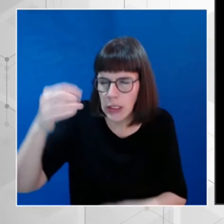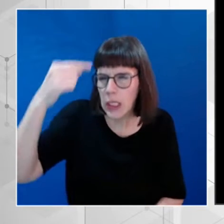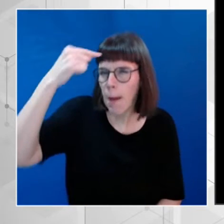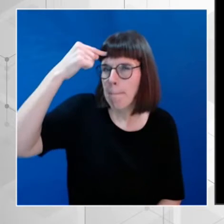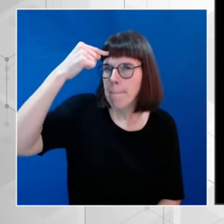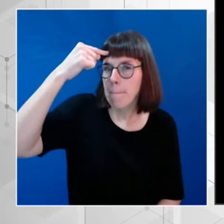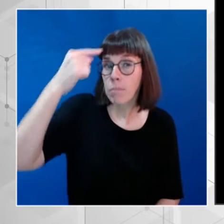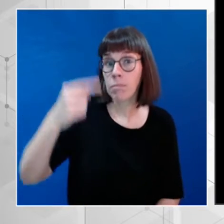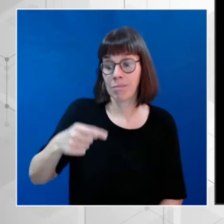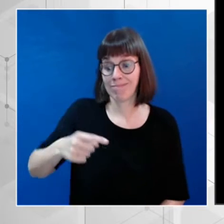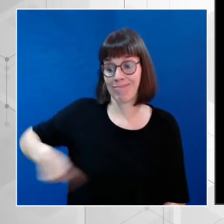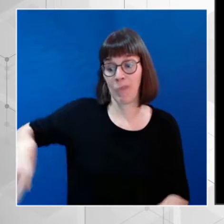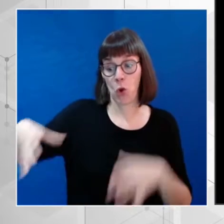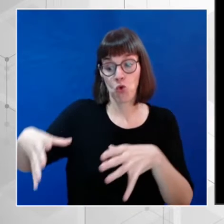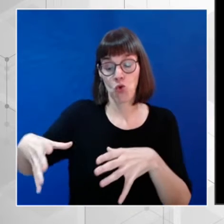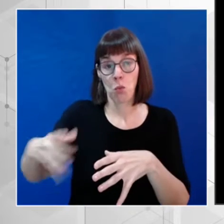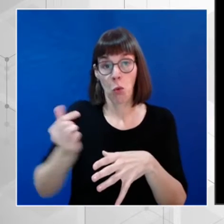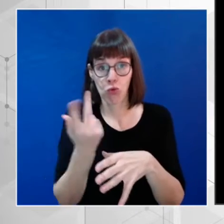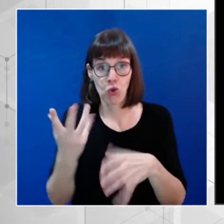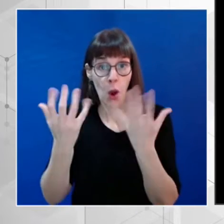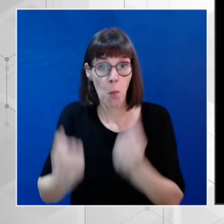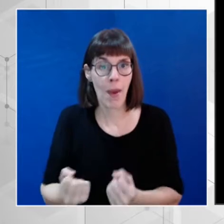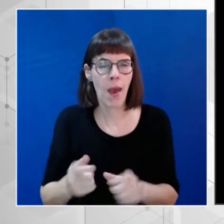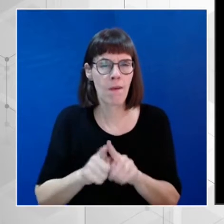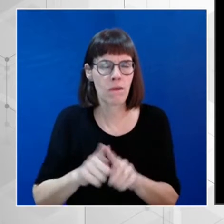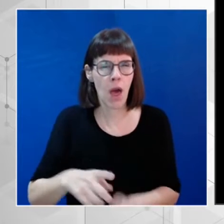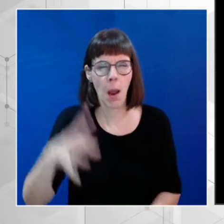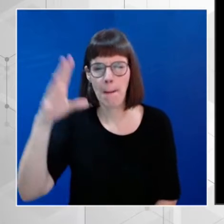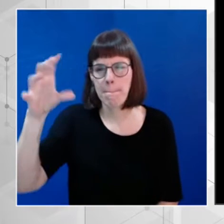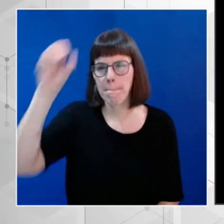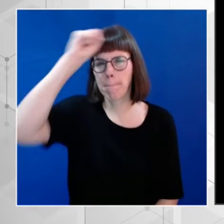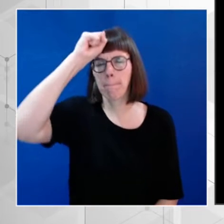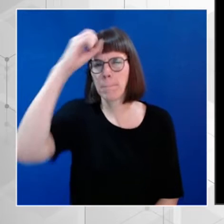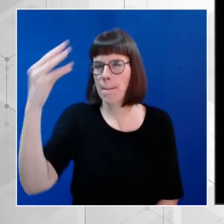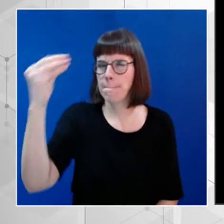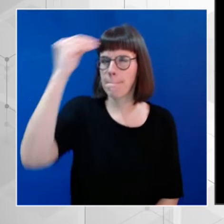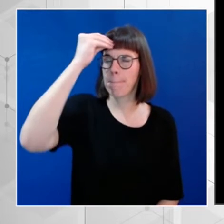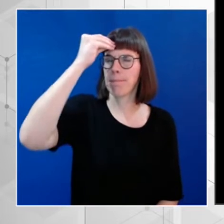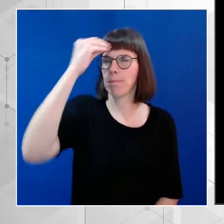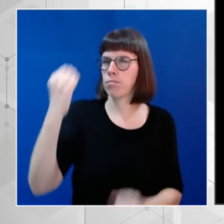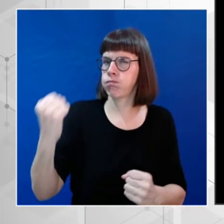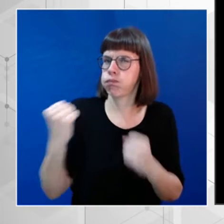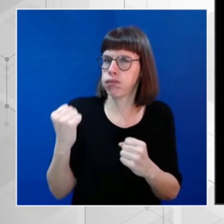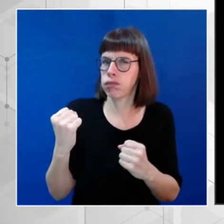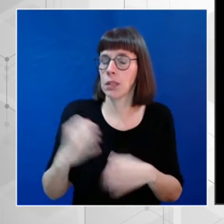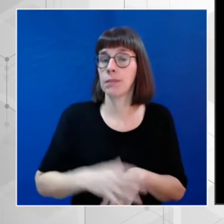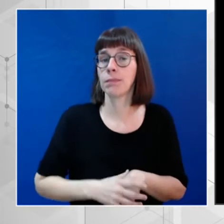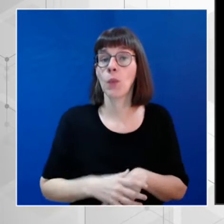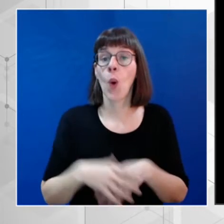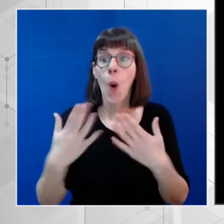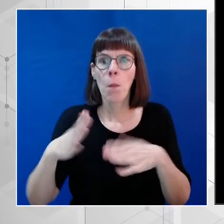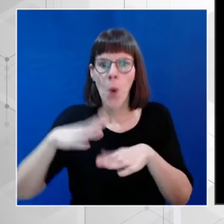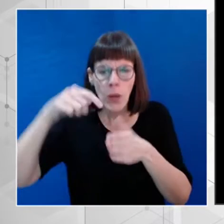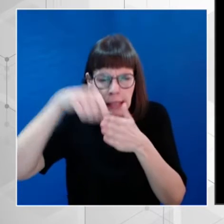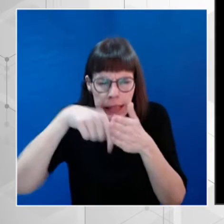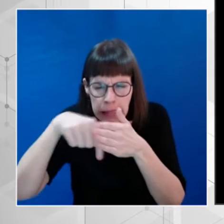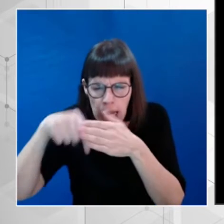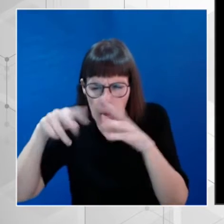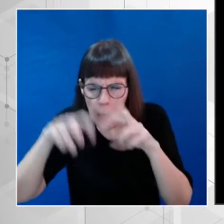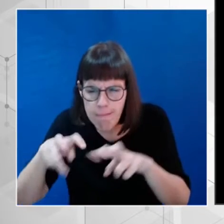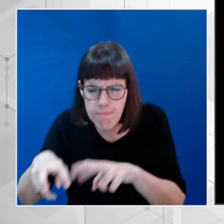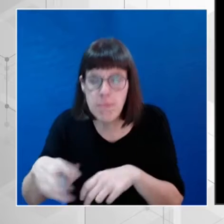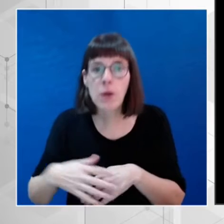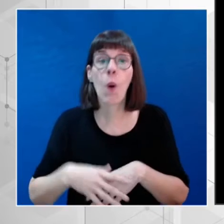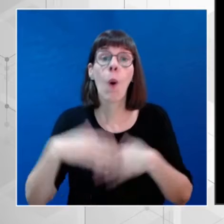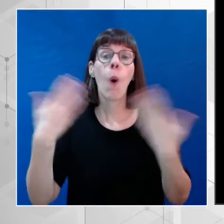excellent memory or a very high attention to detail. Most of us are very autonomous workers and creative,